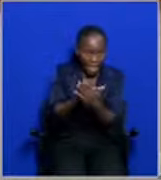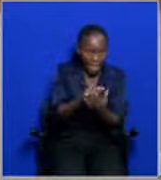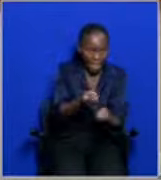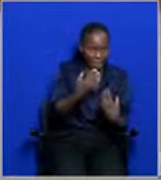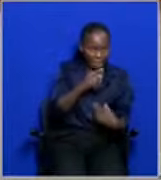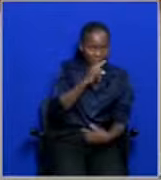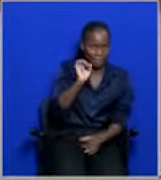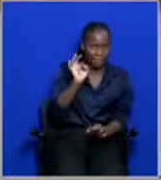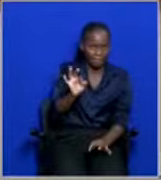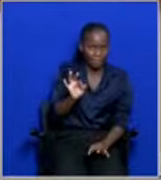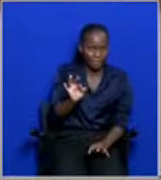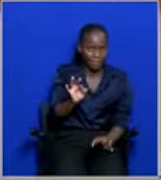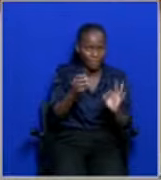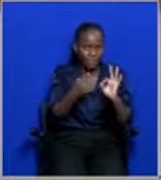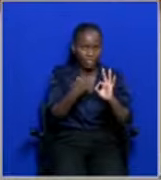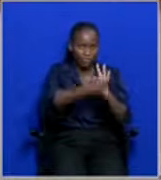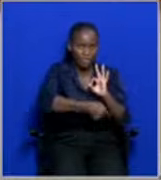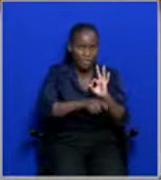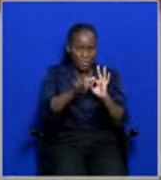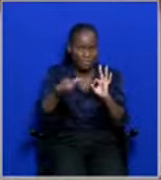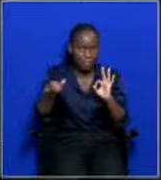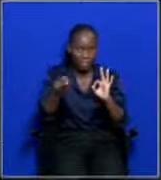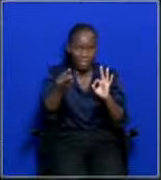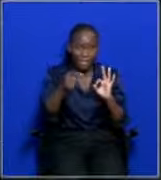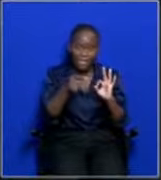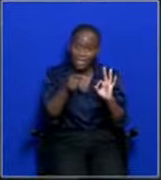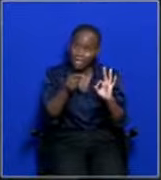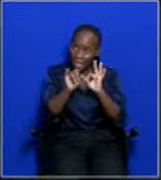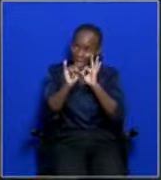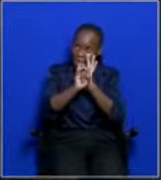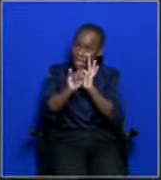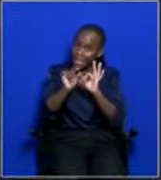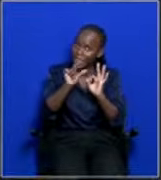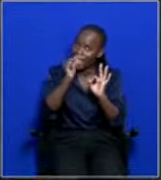people that are implicated.